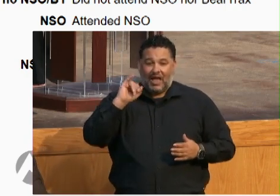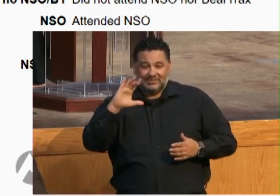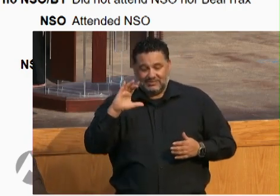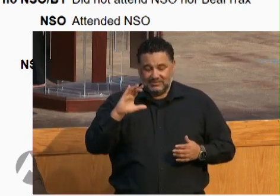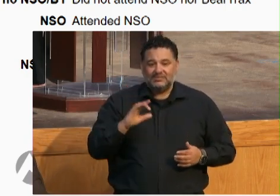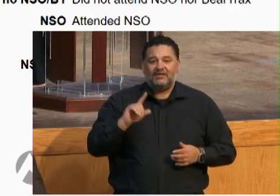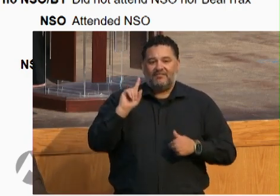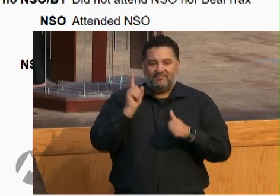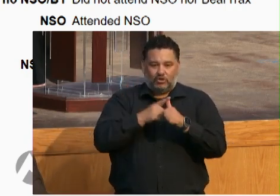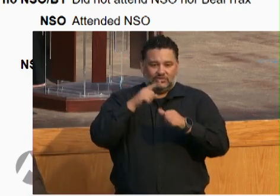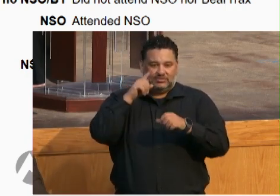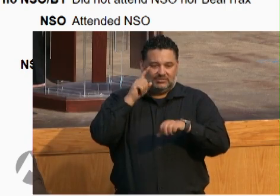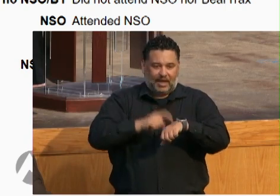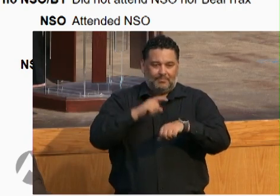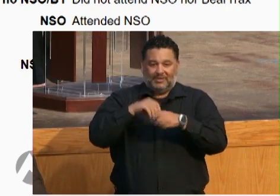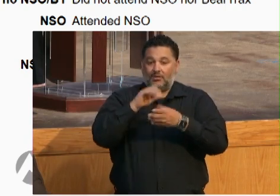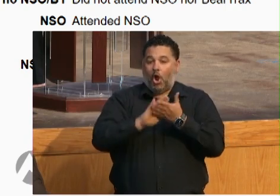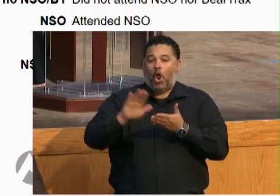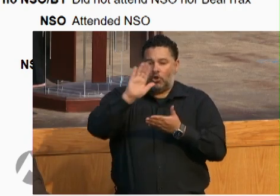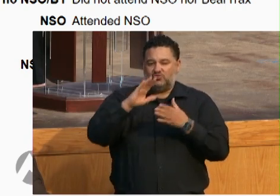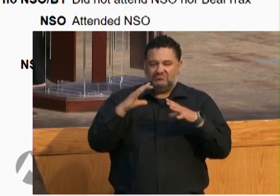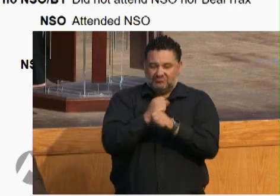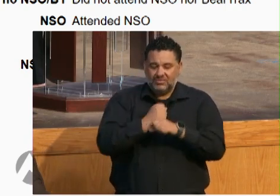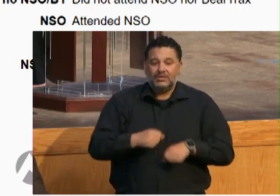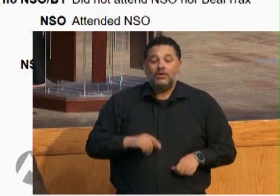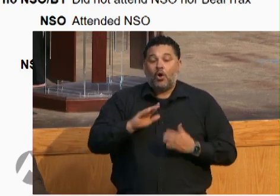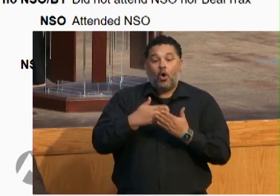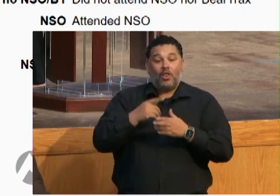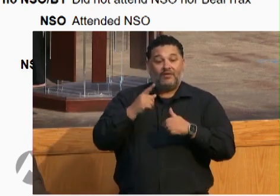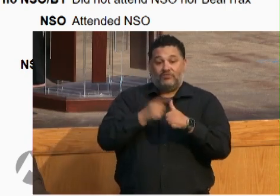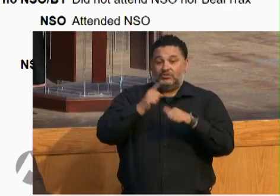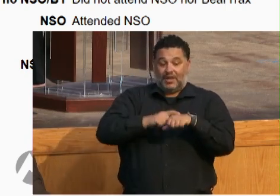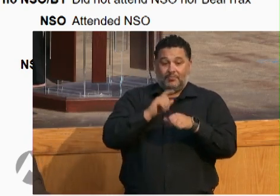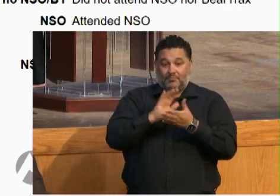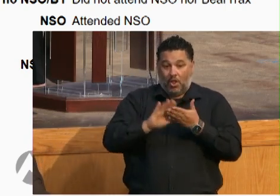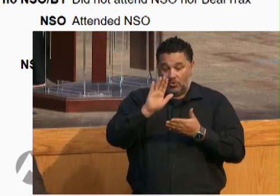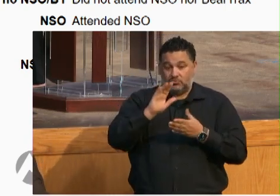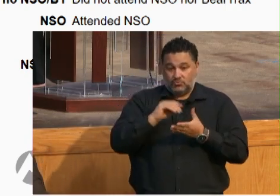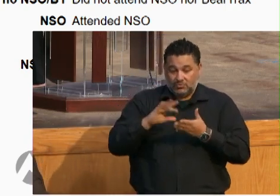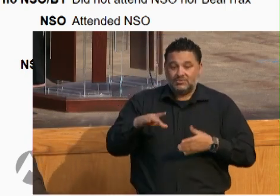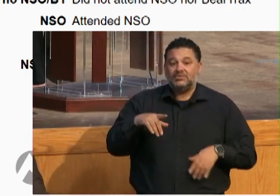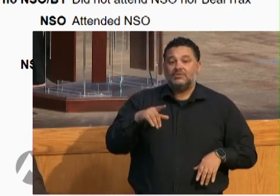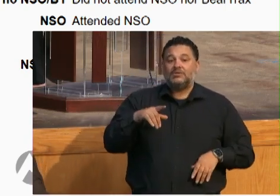college. So all first time in college students, term-to-term retention,